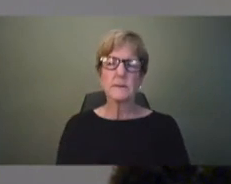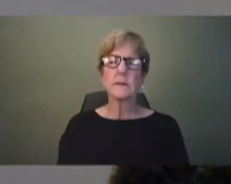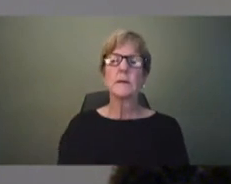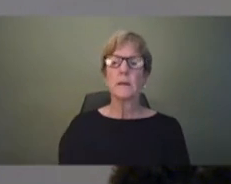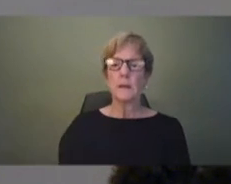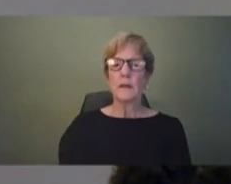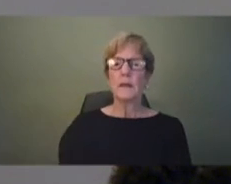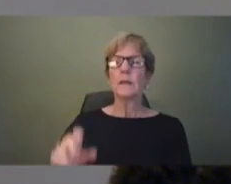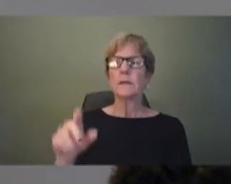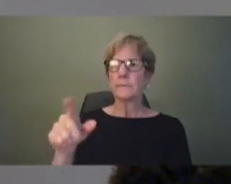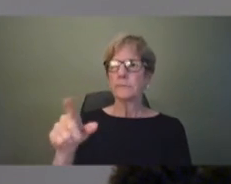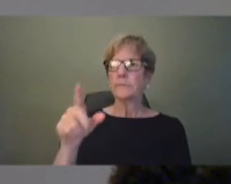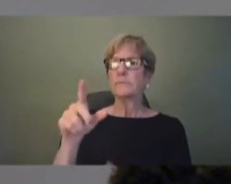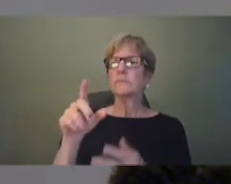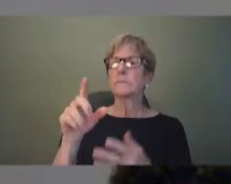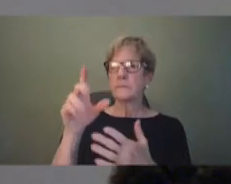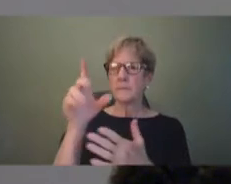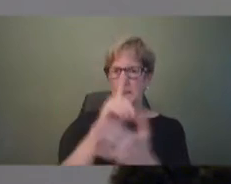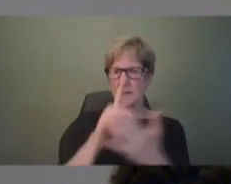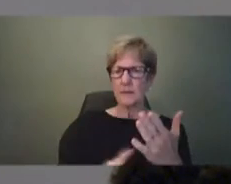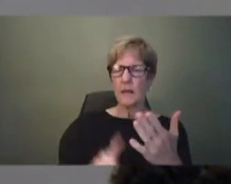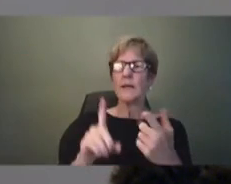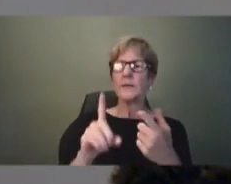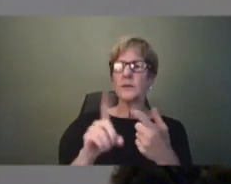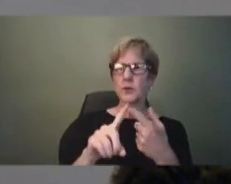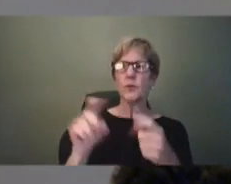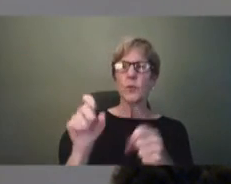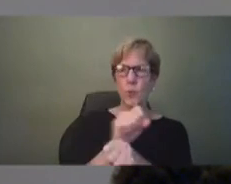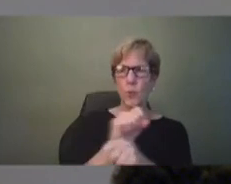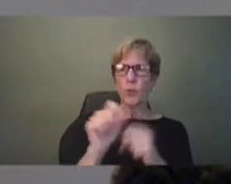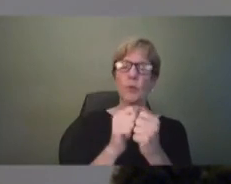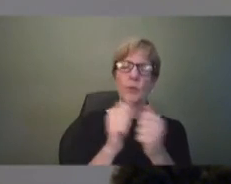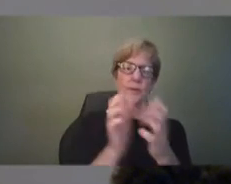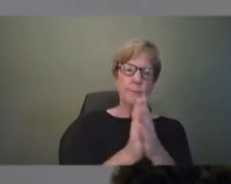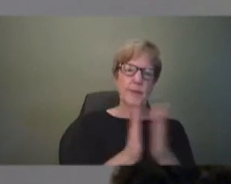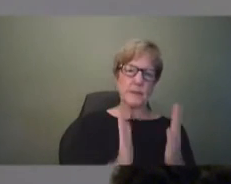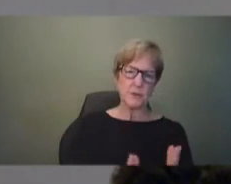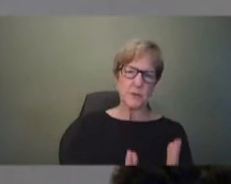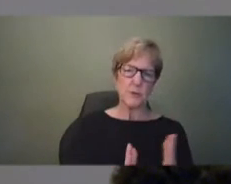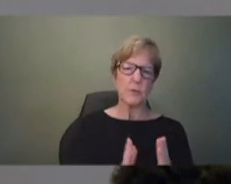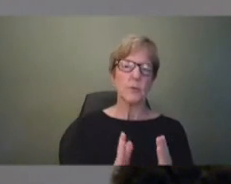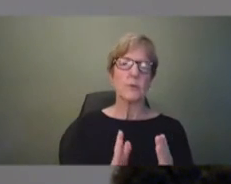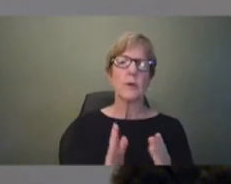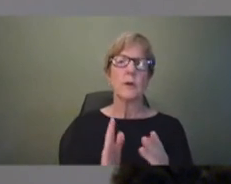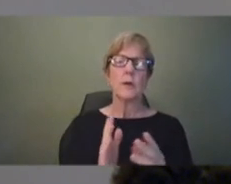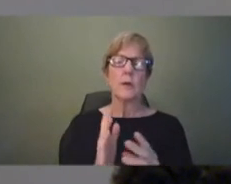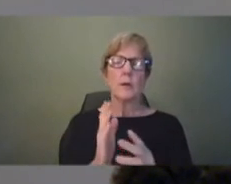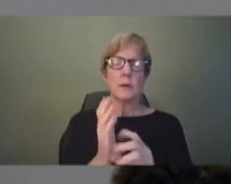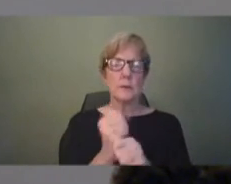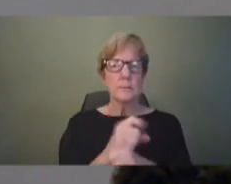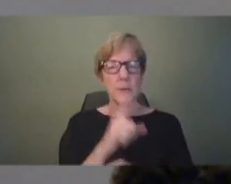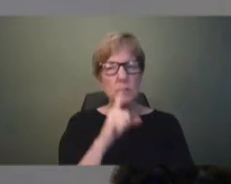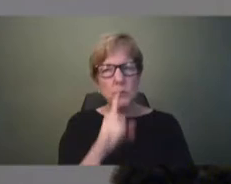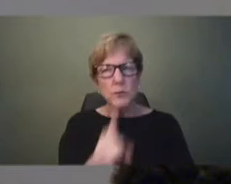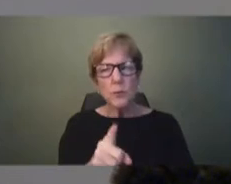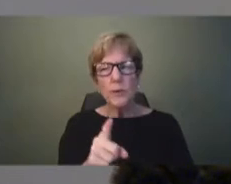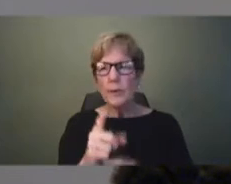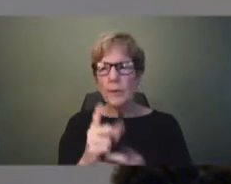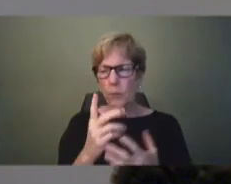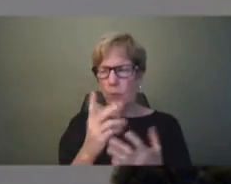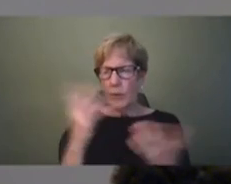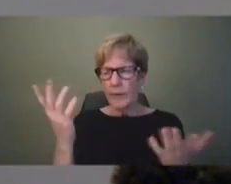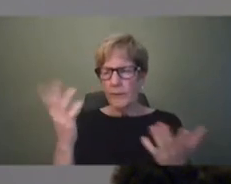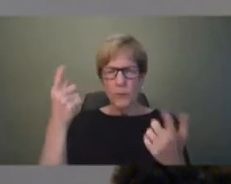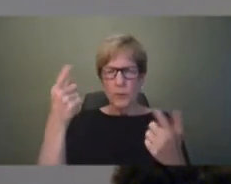design to really work with the petitioner to ensure that whatever occurs